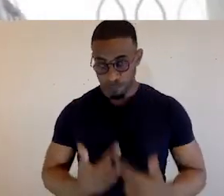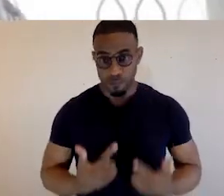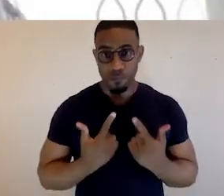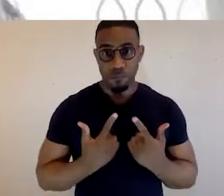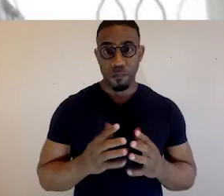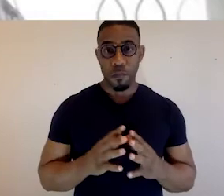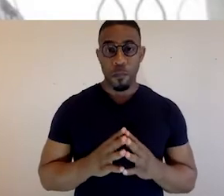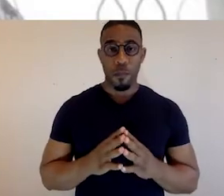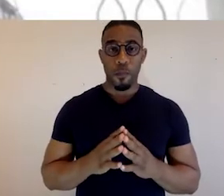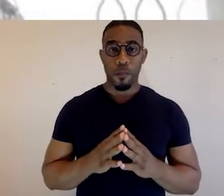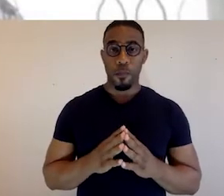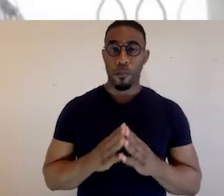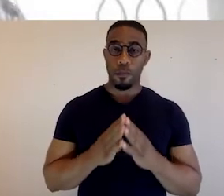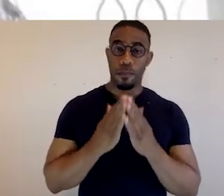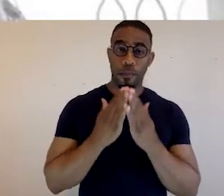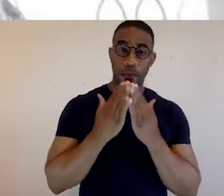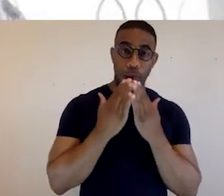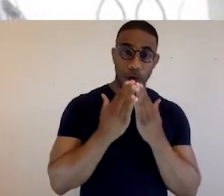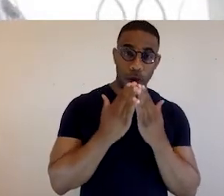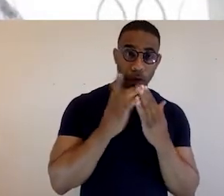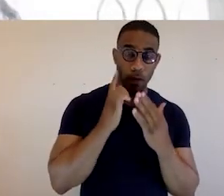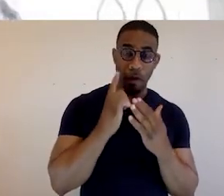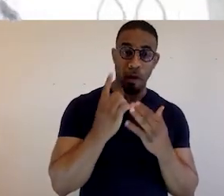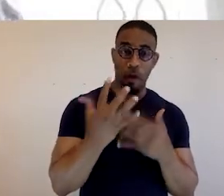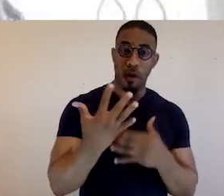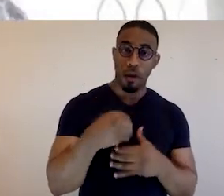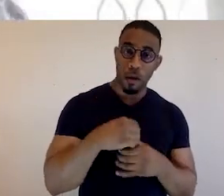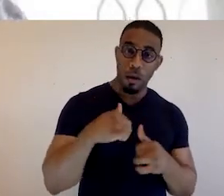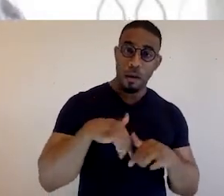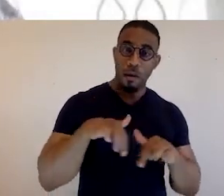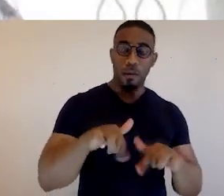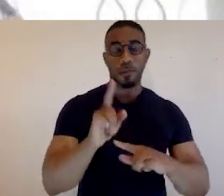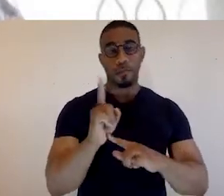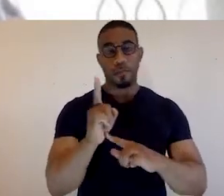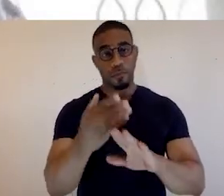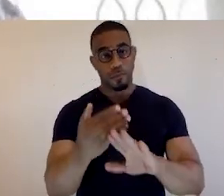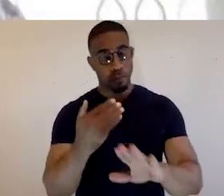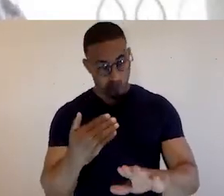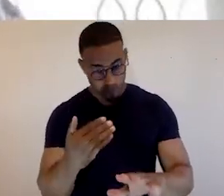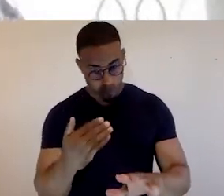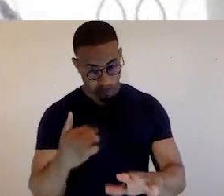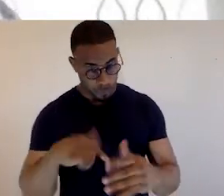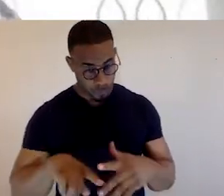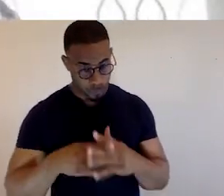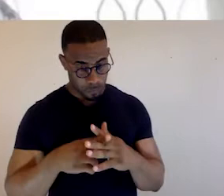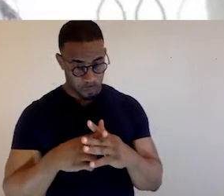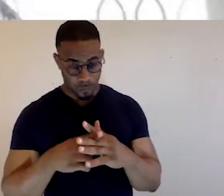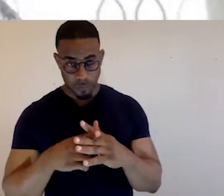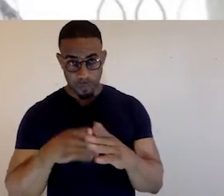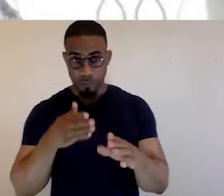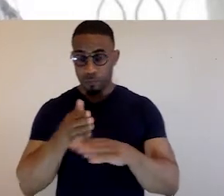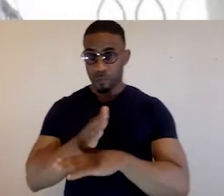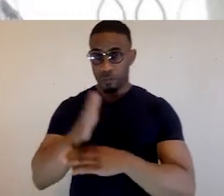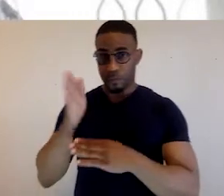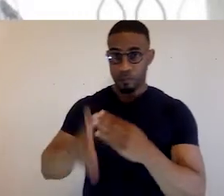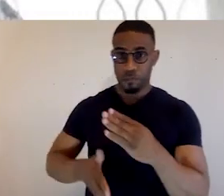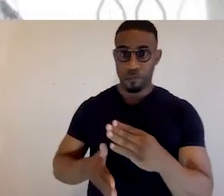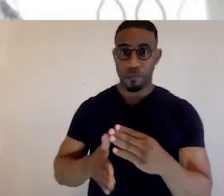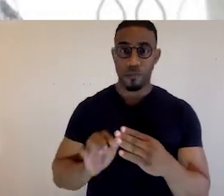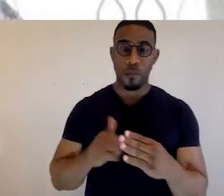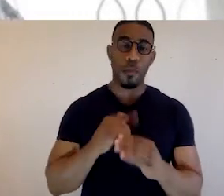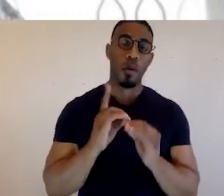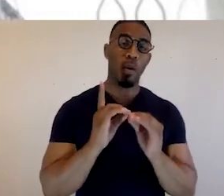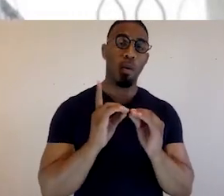Um, Thank you also for indulging me in these moments before we start and after we end. I'll have